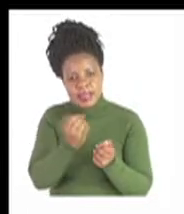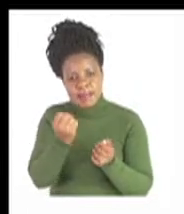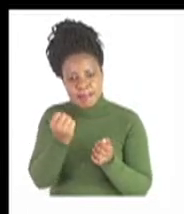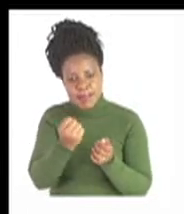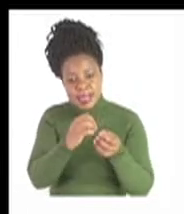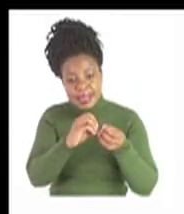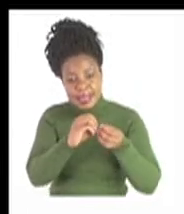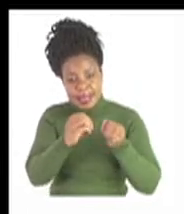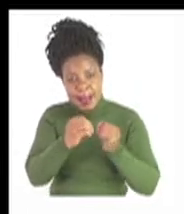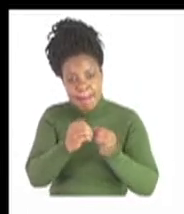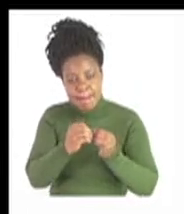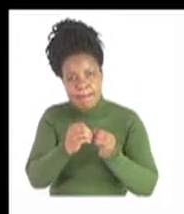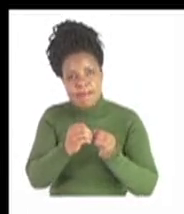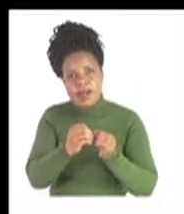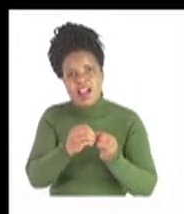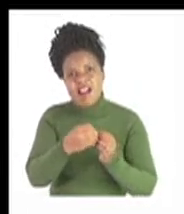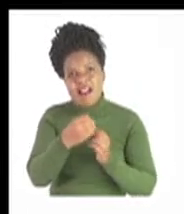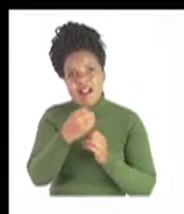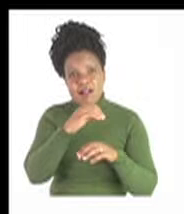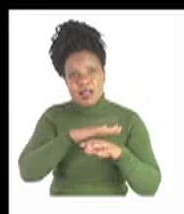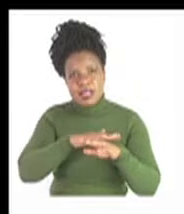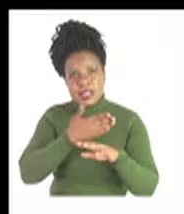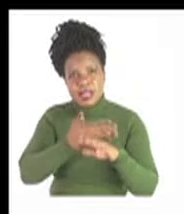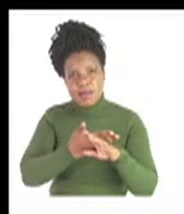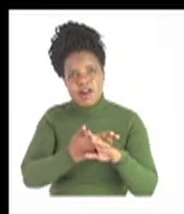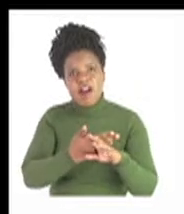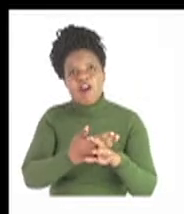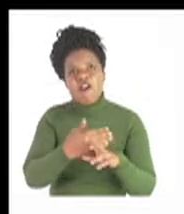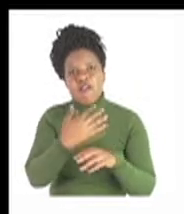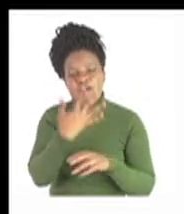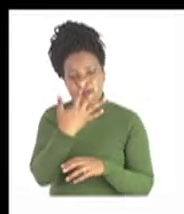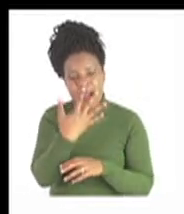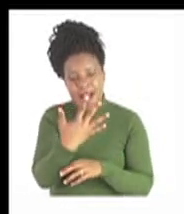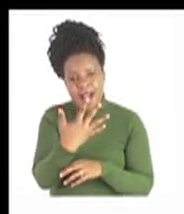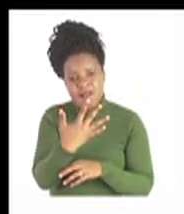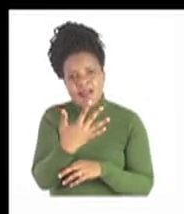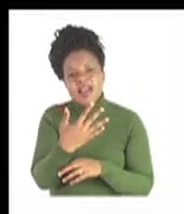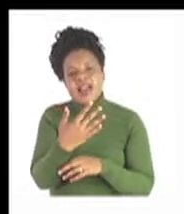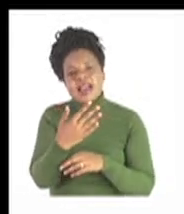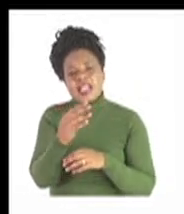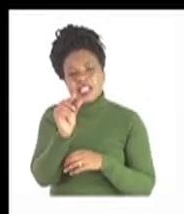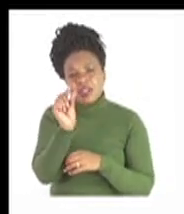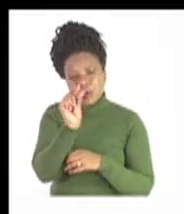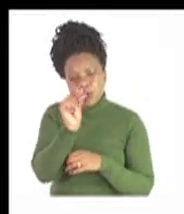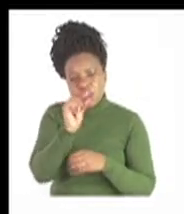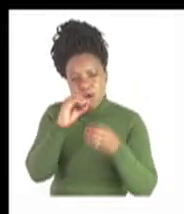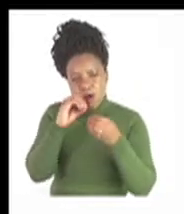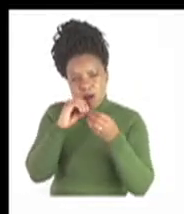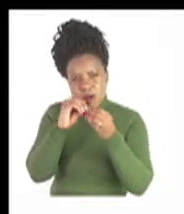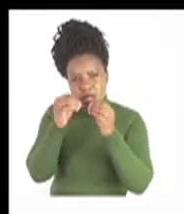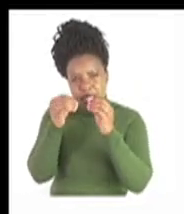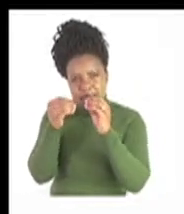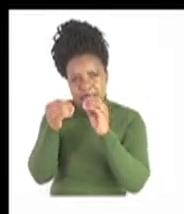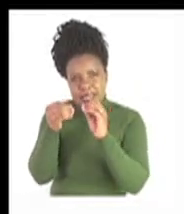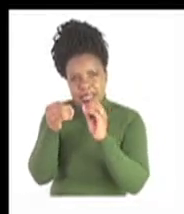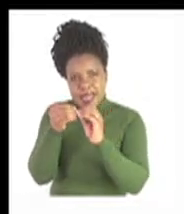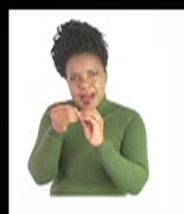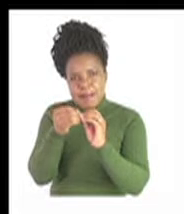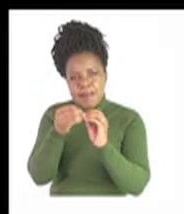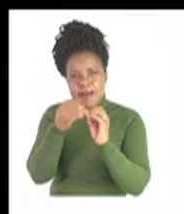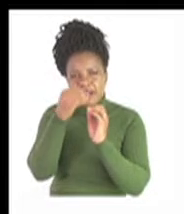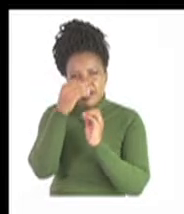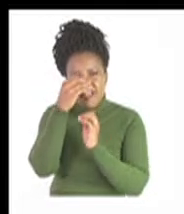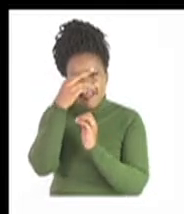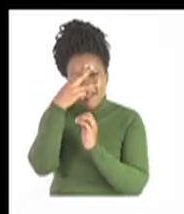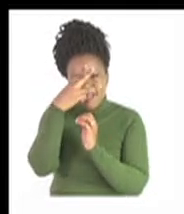little bit later. Note the way the number is written. There is an exponent, which is 3,